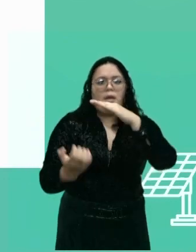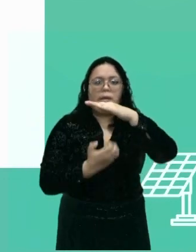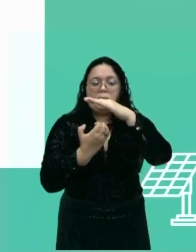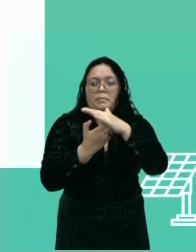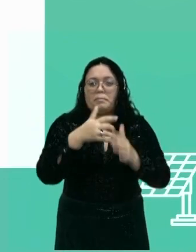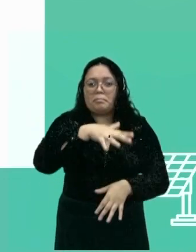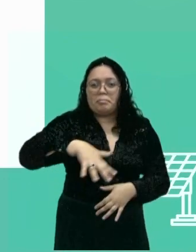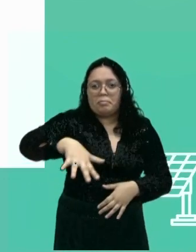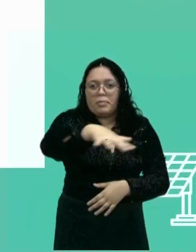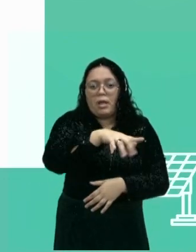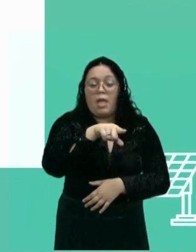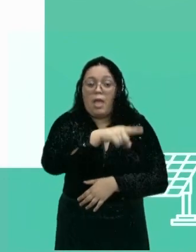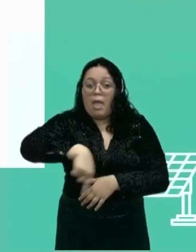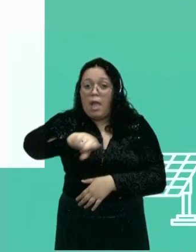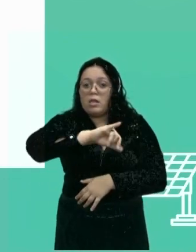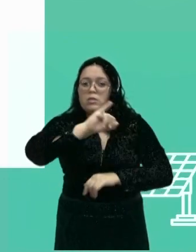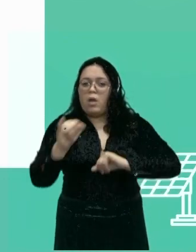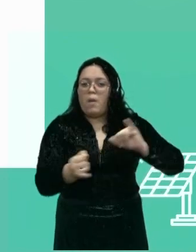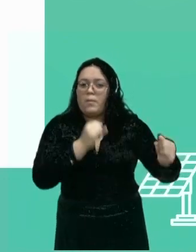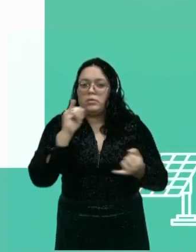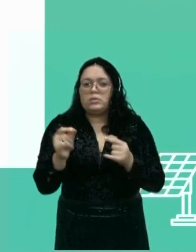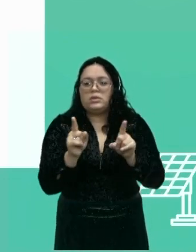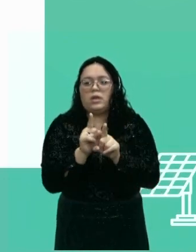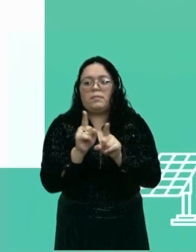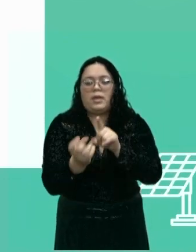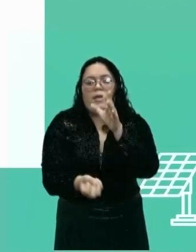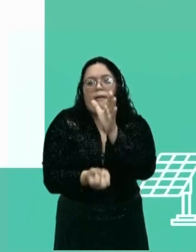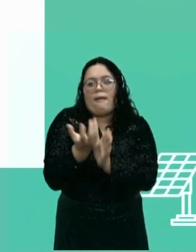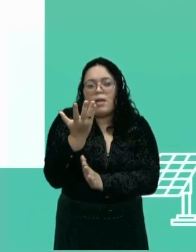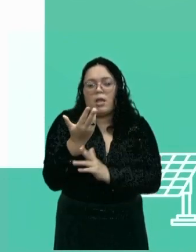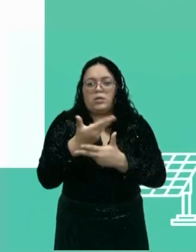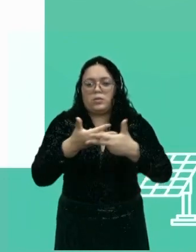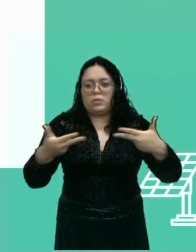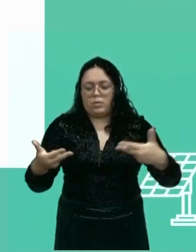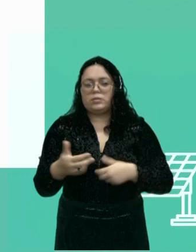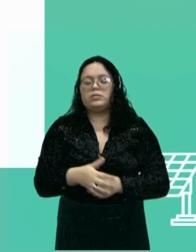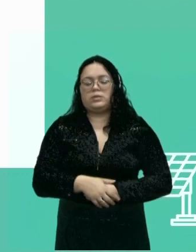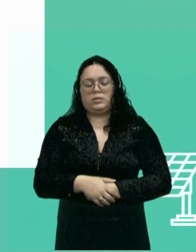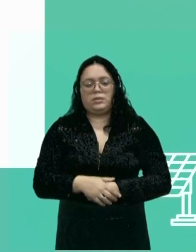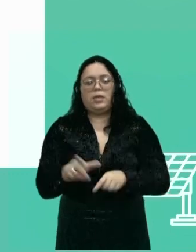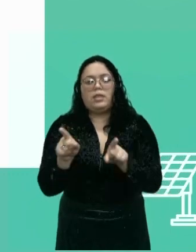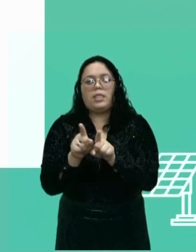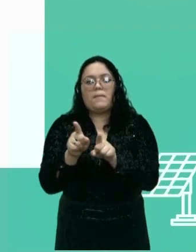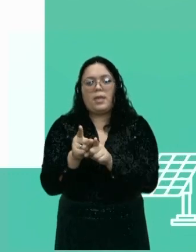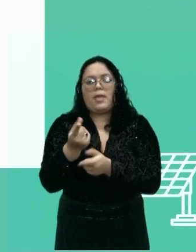also skills and jobs in the transition towards low carbon hydrogen.